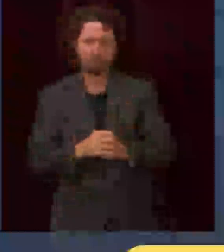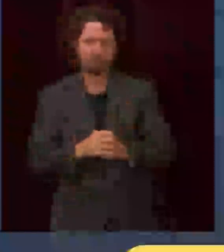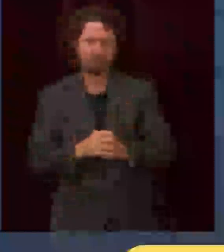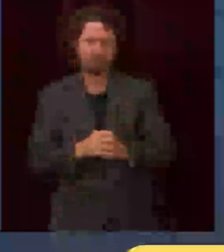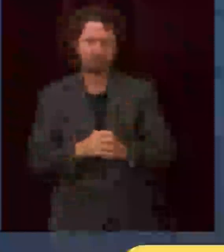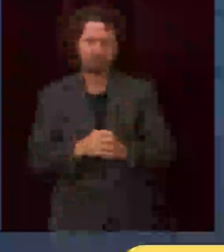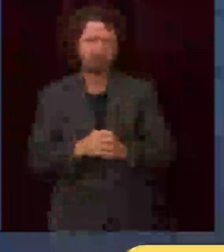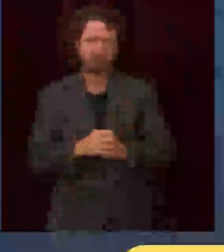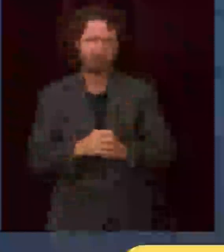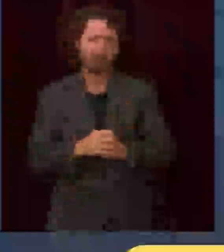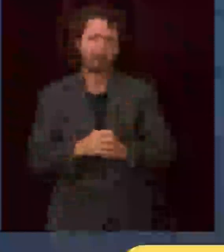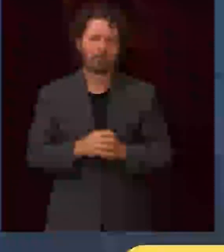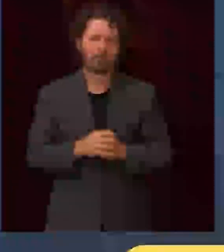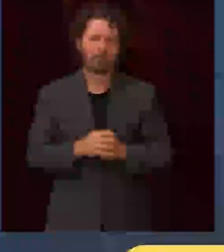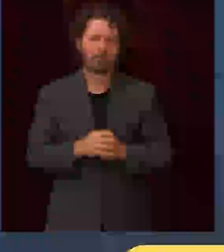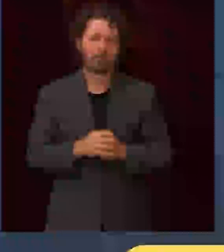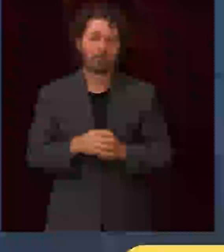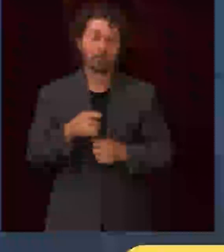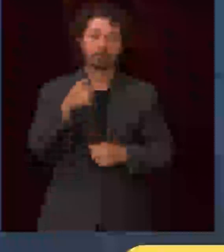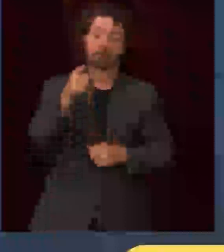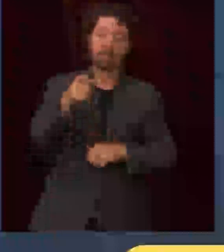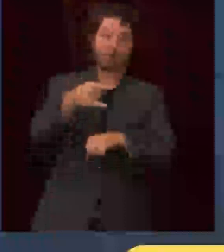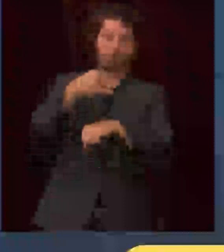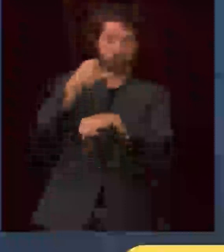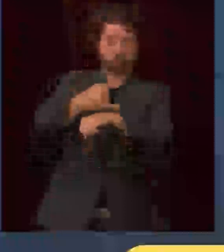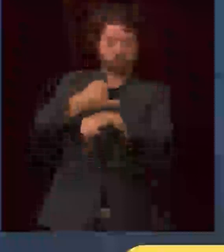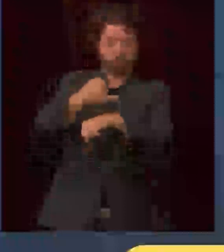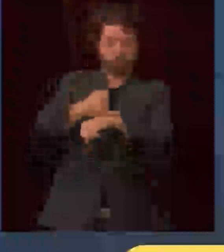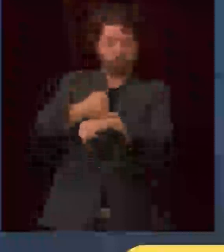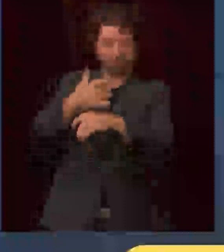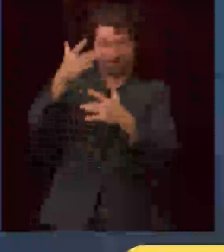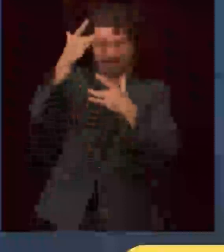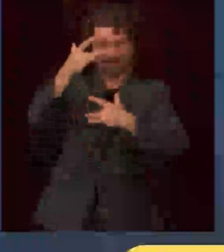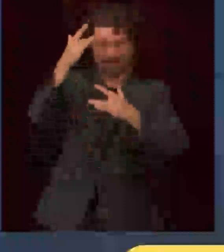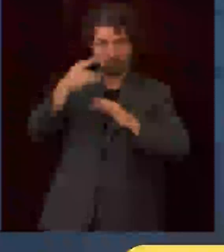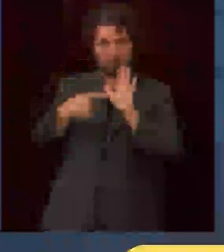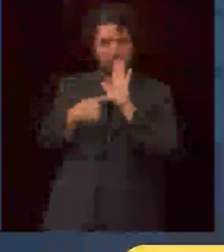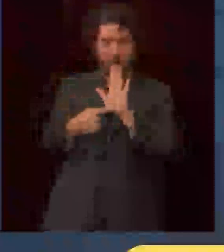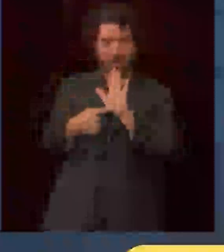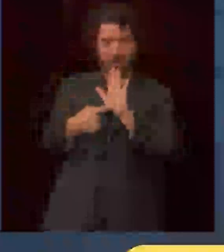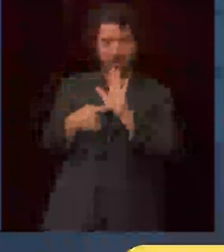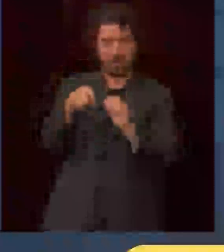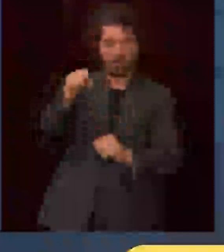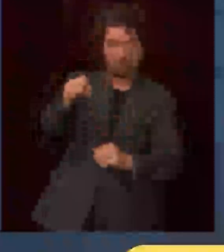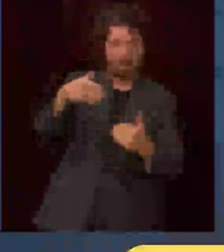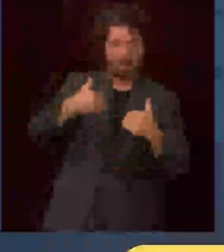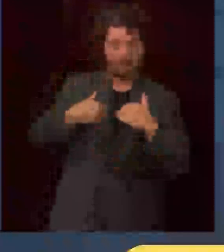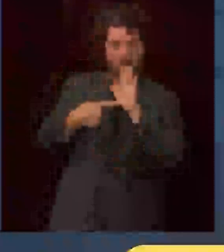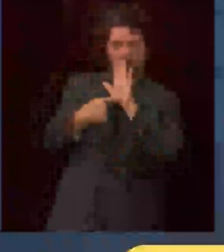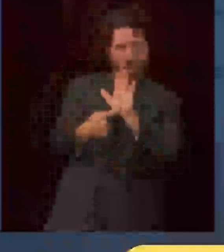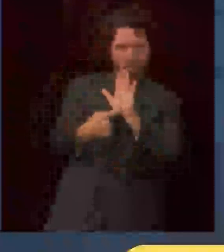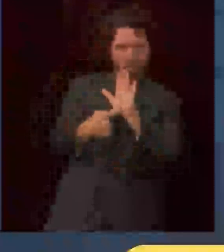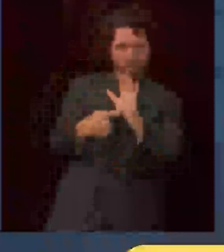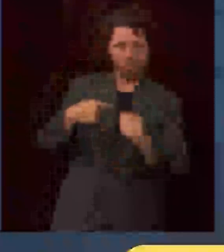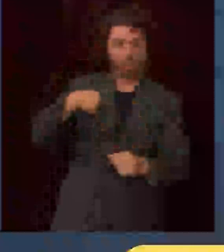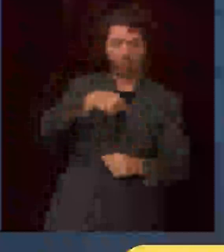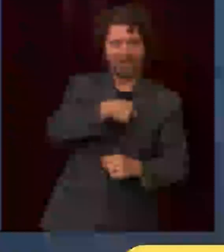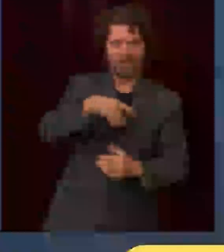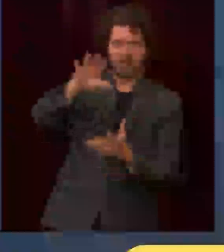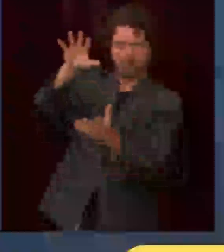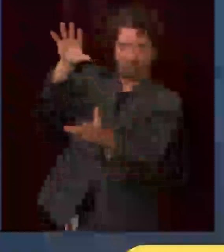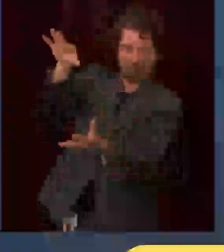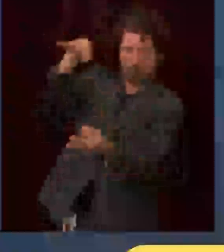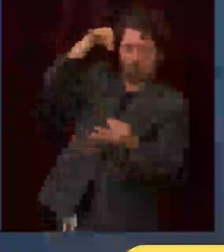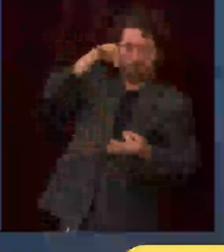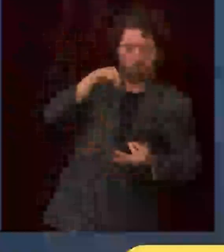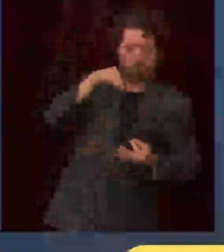really good news, which led me to have more confidence that this transitional period to go to this new type